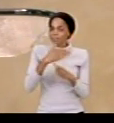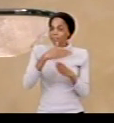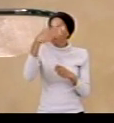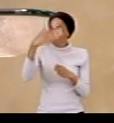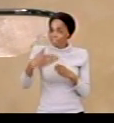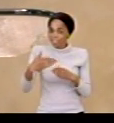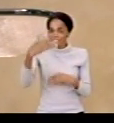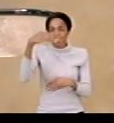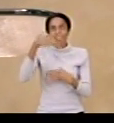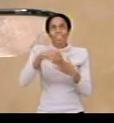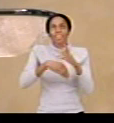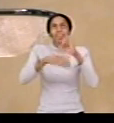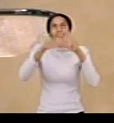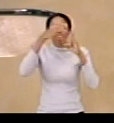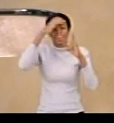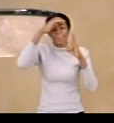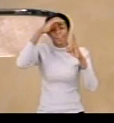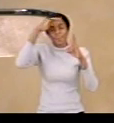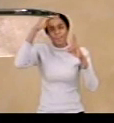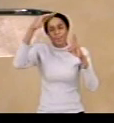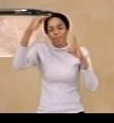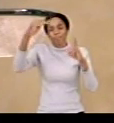am complete in